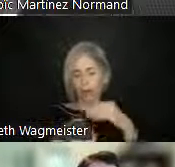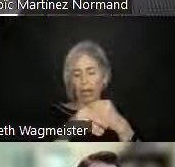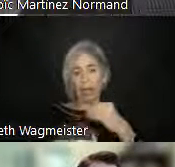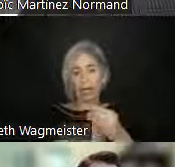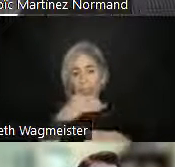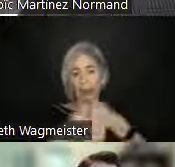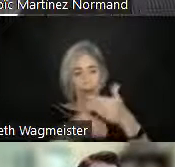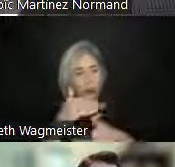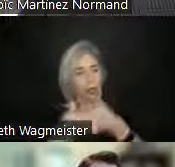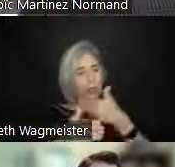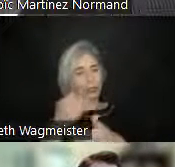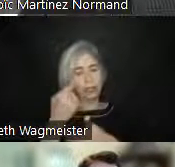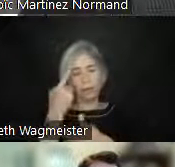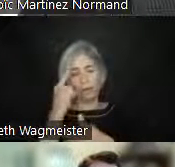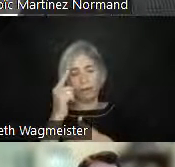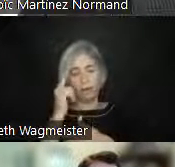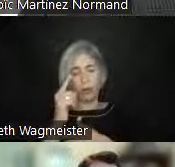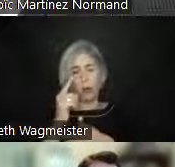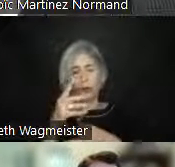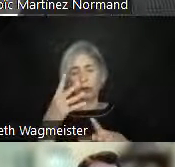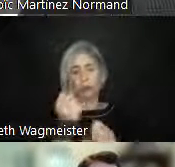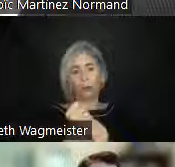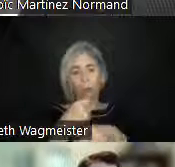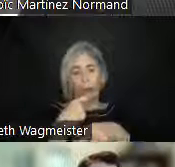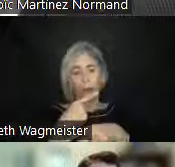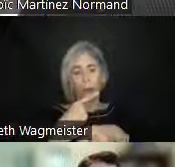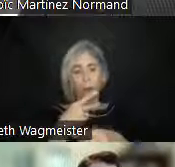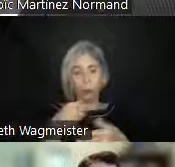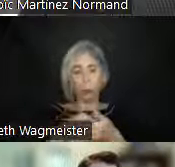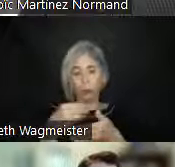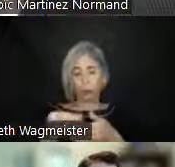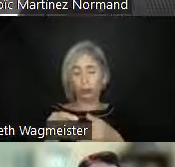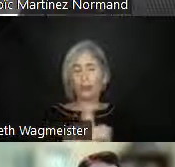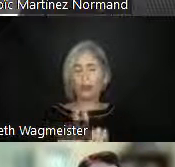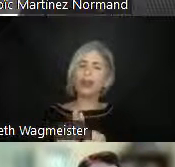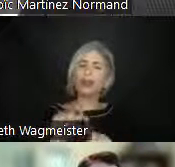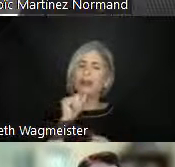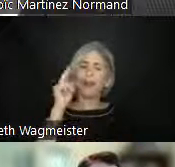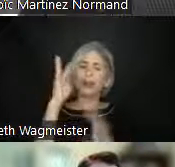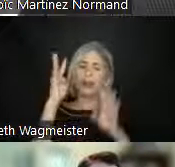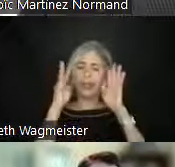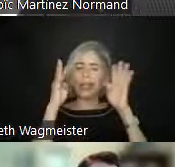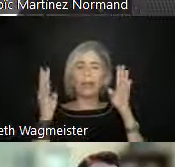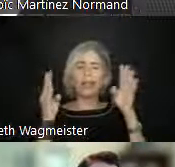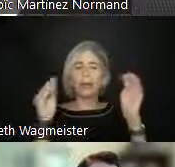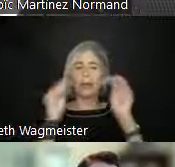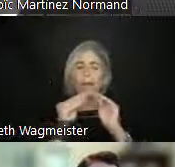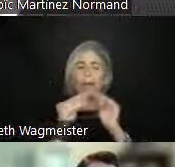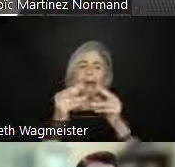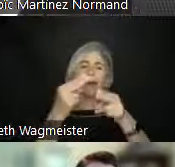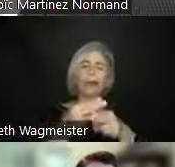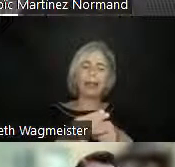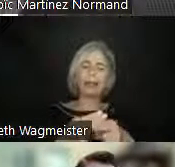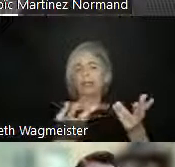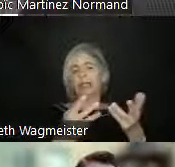process in procurement, and that we're not creating more legacy projects